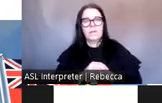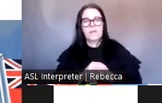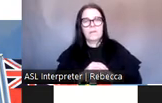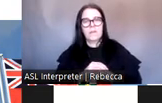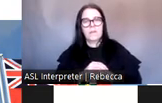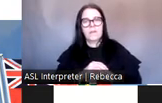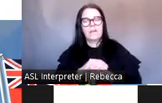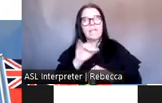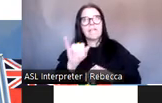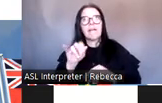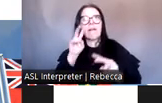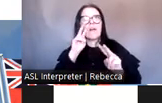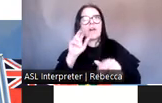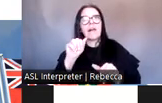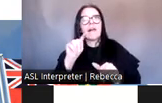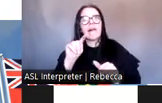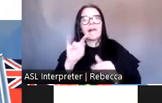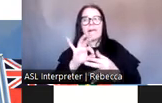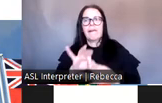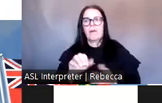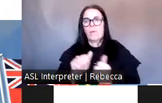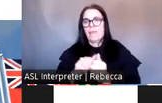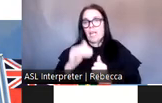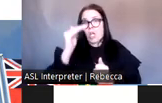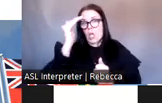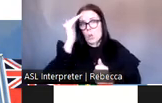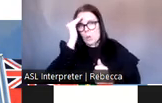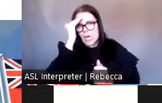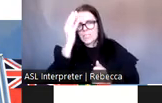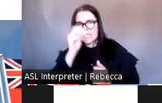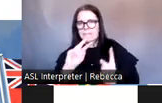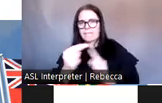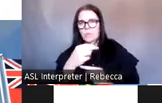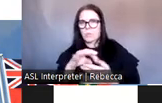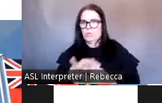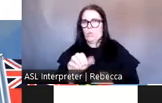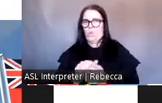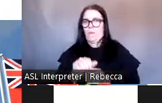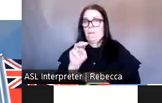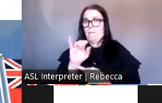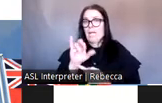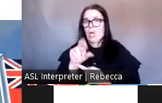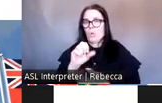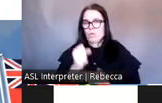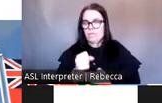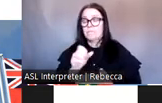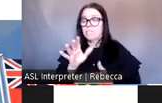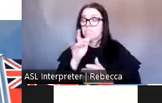kind of some issues around awareness and views of micro-credentials. And so not surprisingly, it identified that